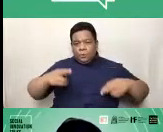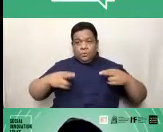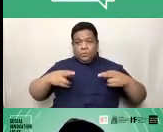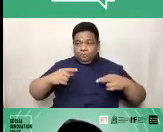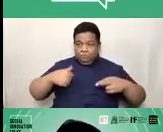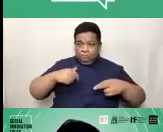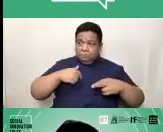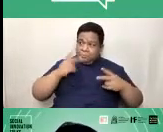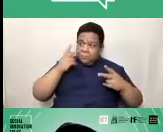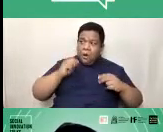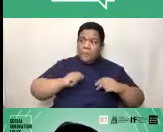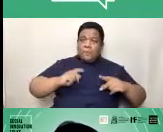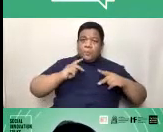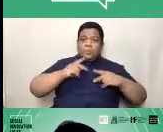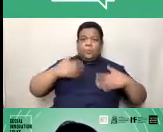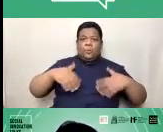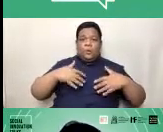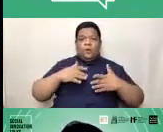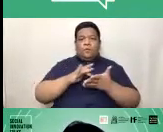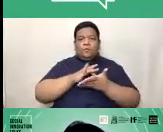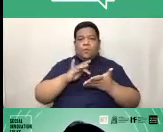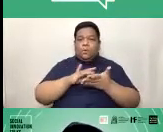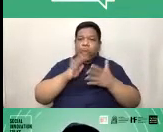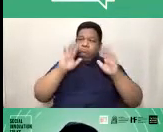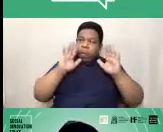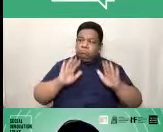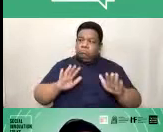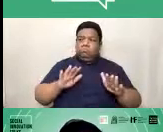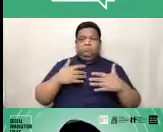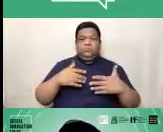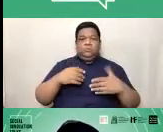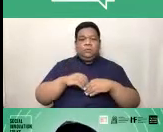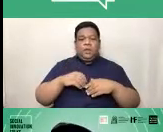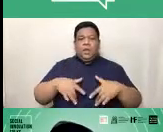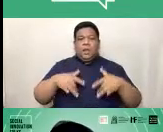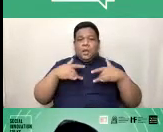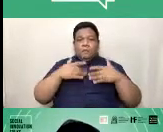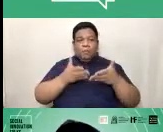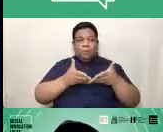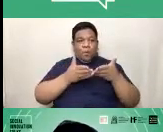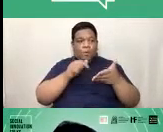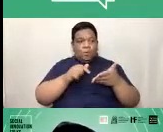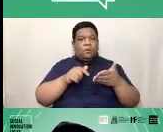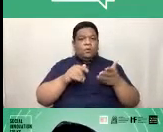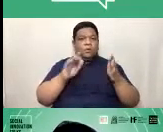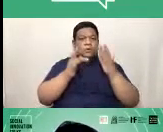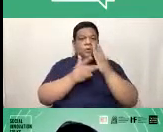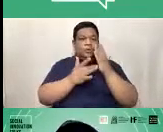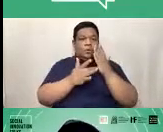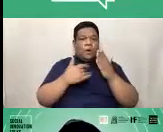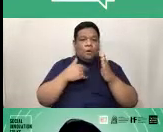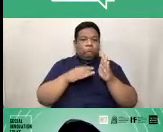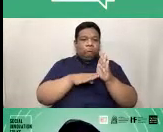amazing technology in your phone, just how amazing the technology in a light bulb is because of the technological developments